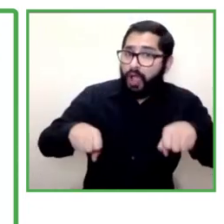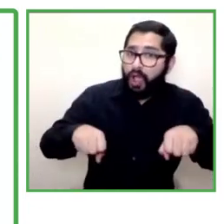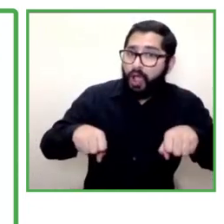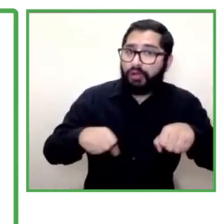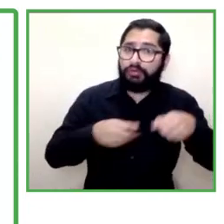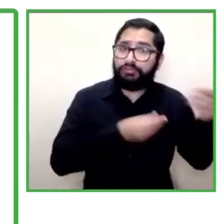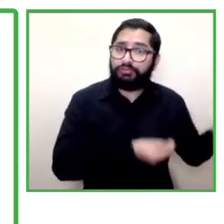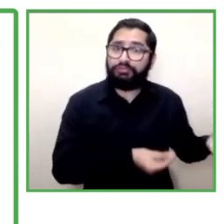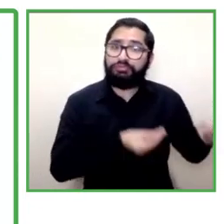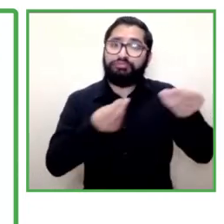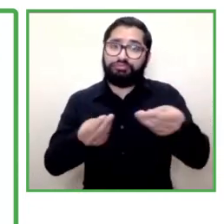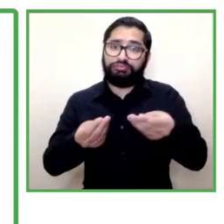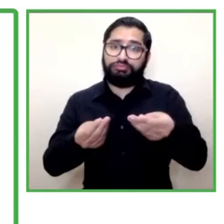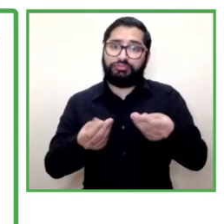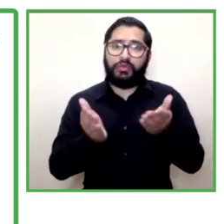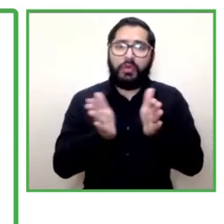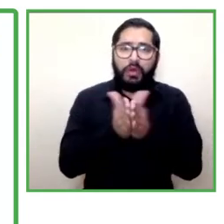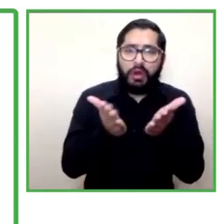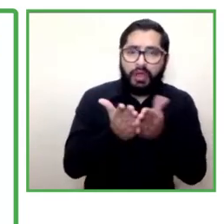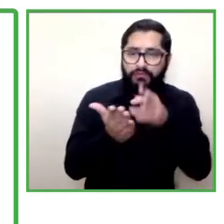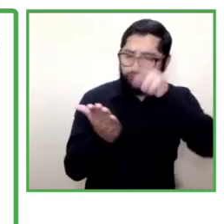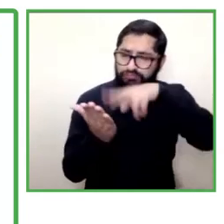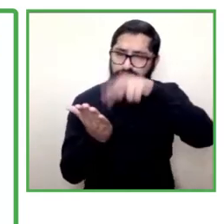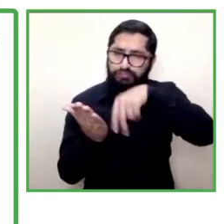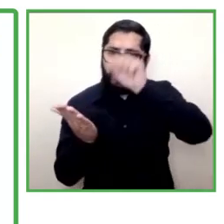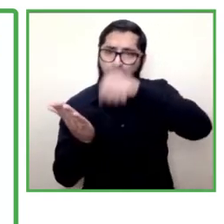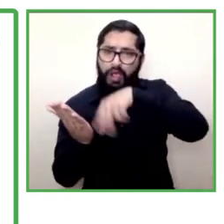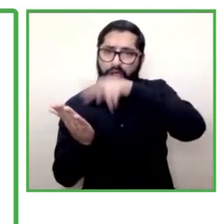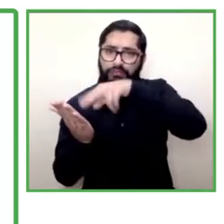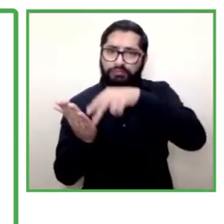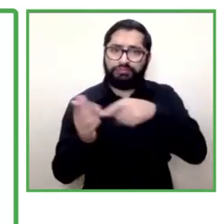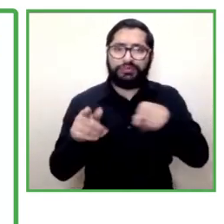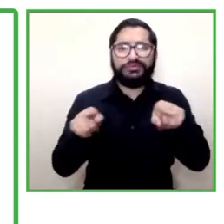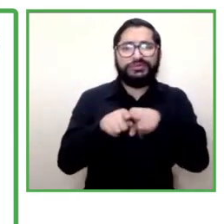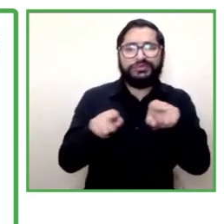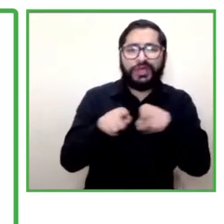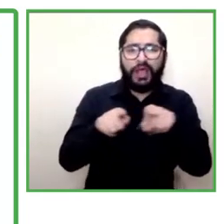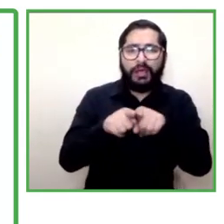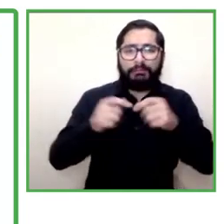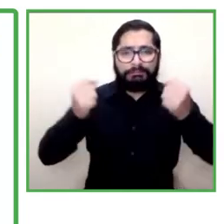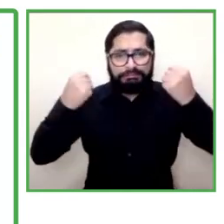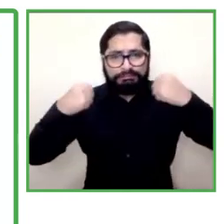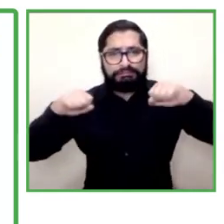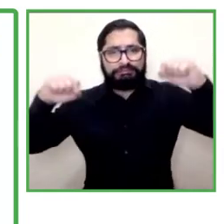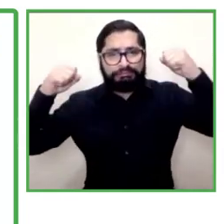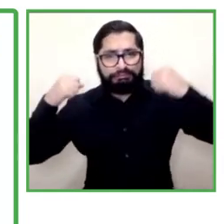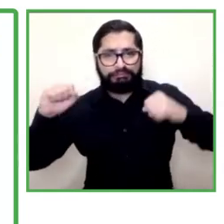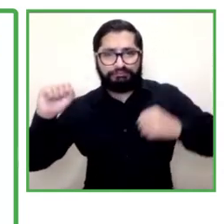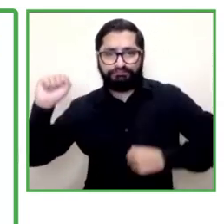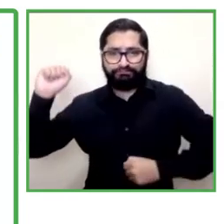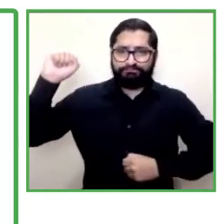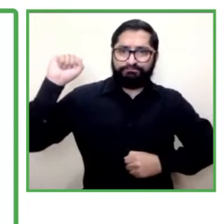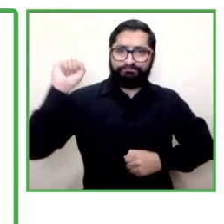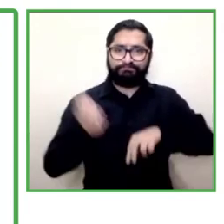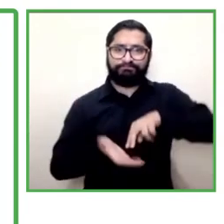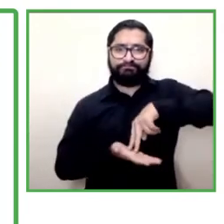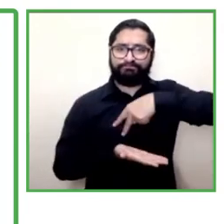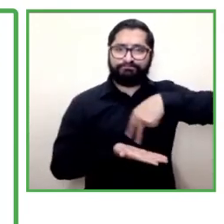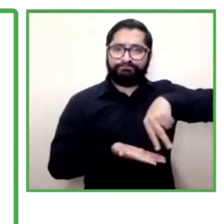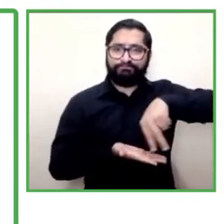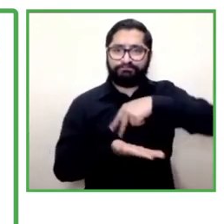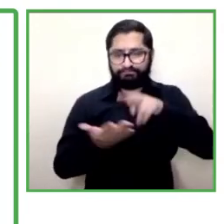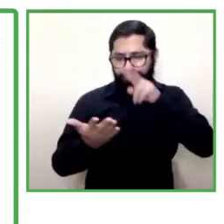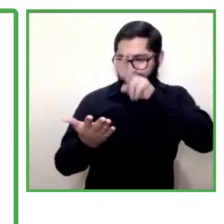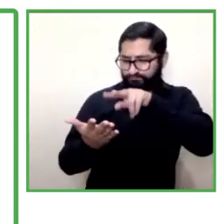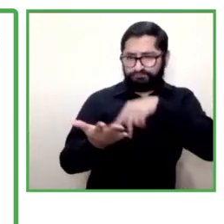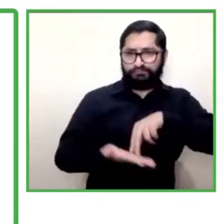tango with a book. It just doesn't work that way. And it affects a lot of parents. More than 60 million